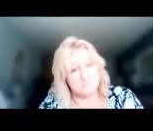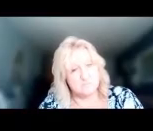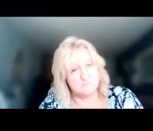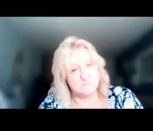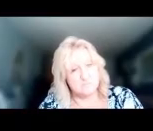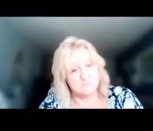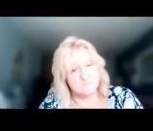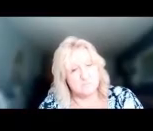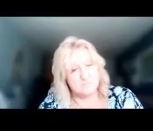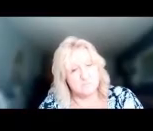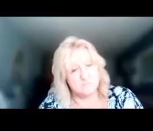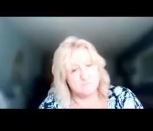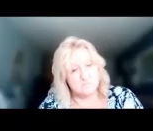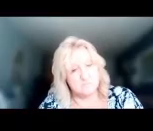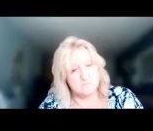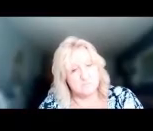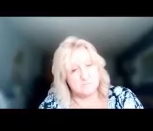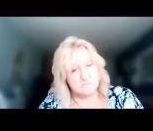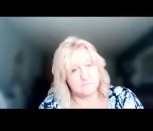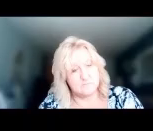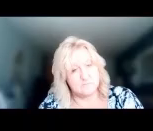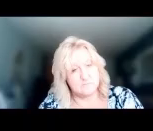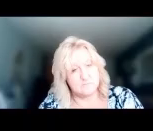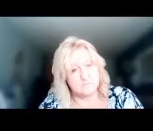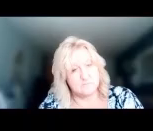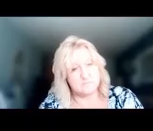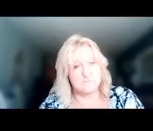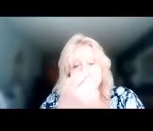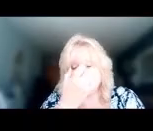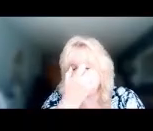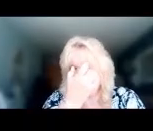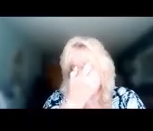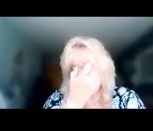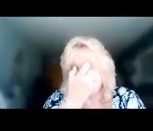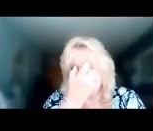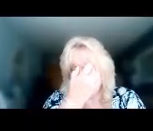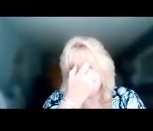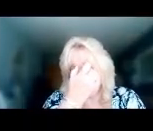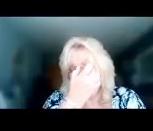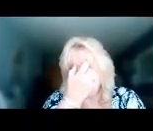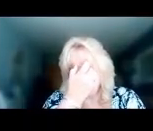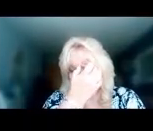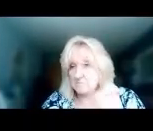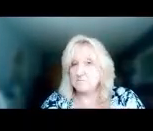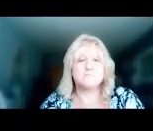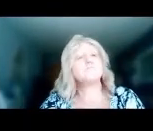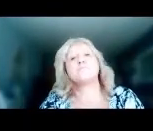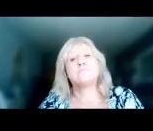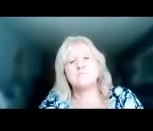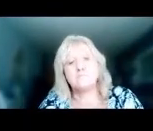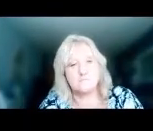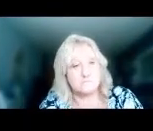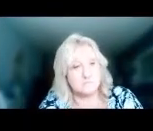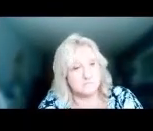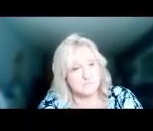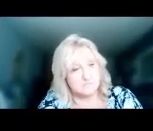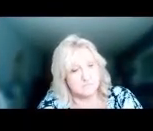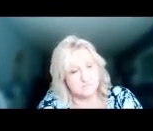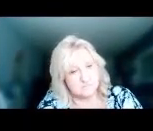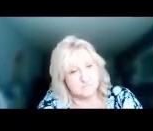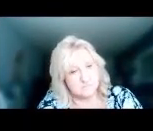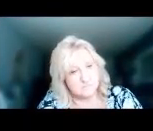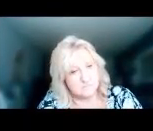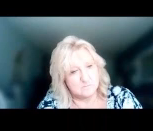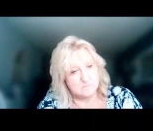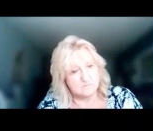them options. So totally agree with you. I must admit, I do prefer the magnification gestures on